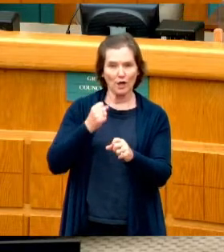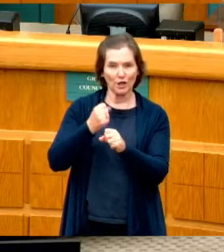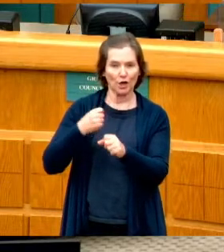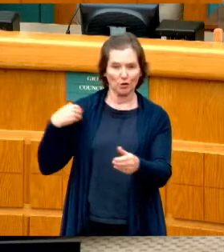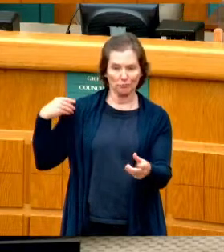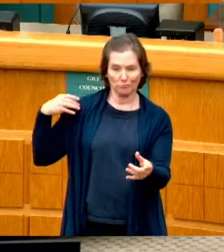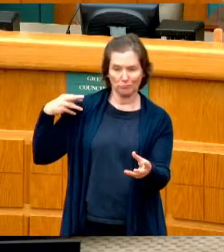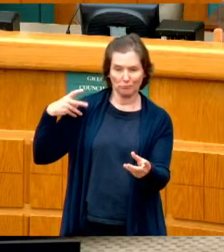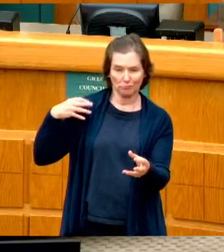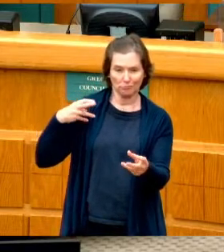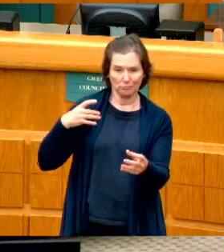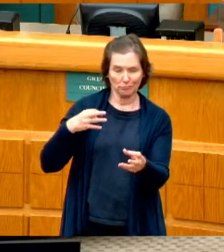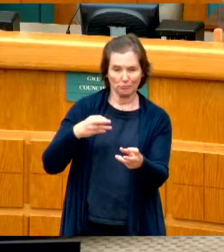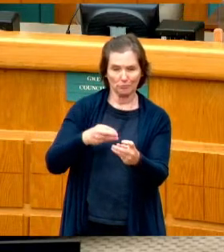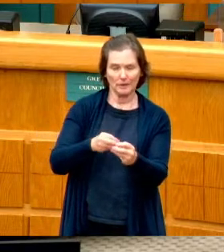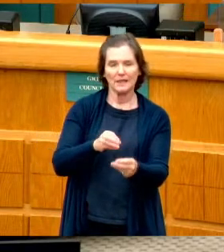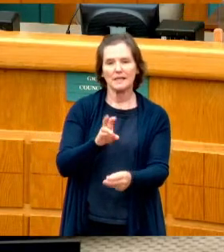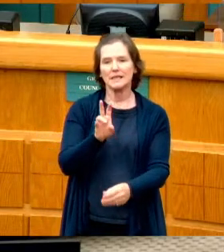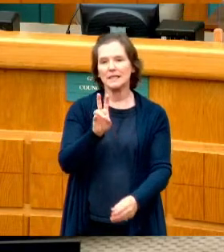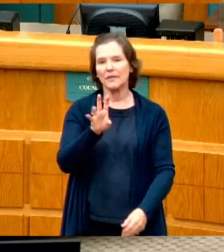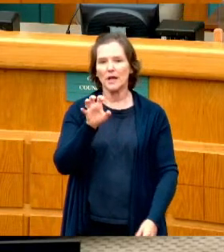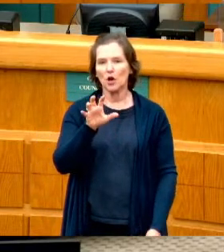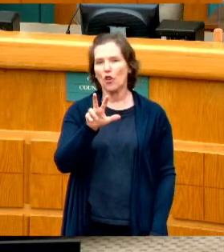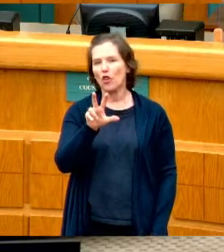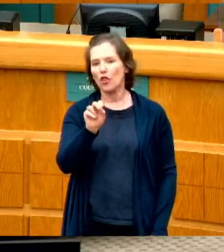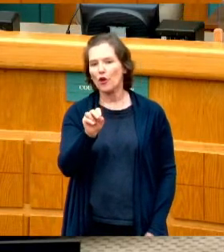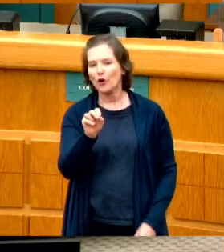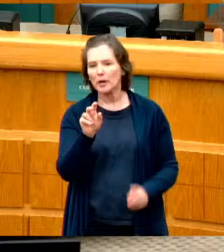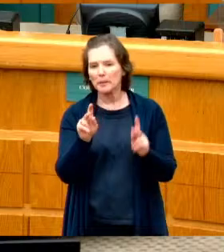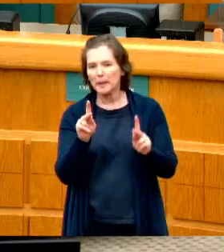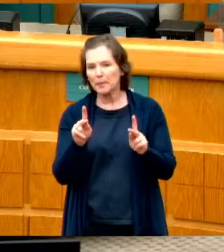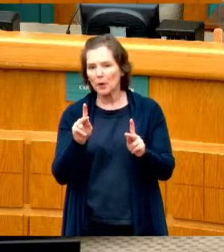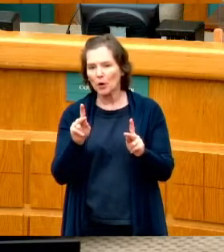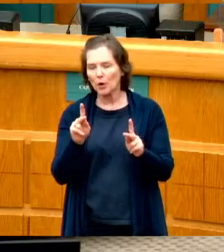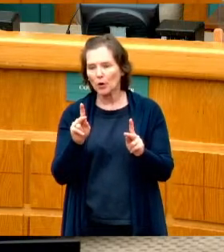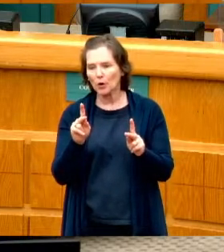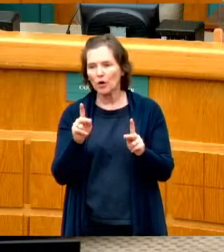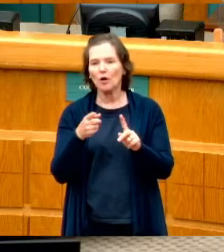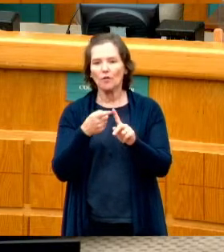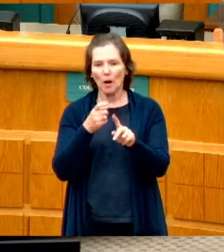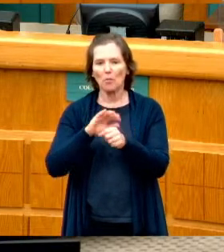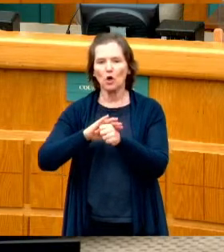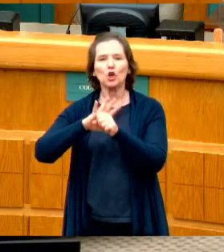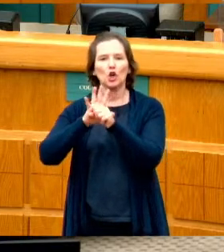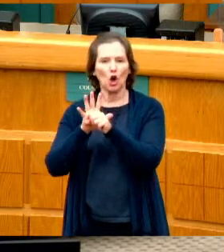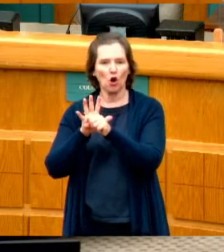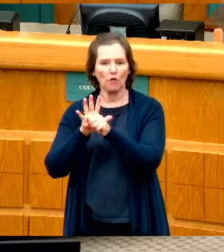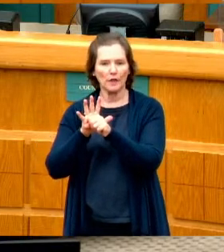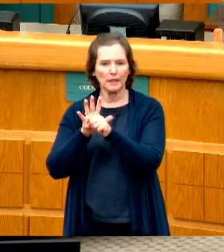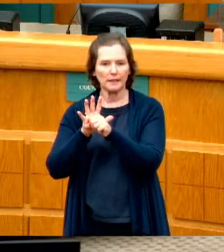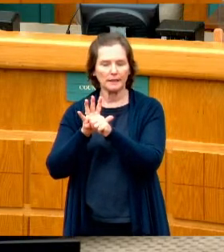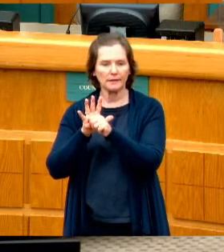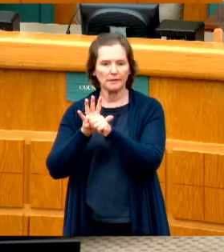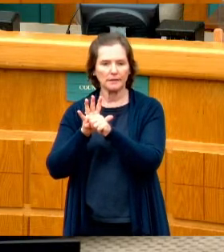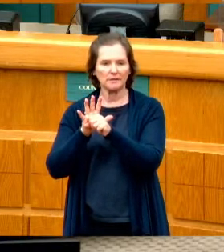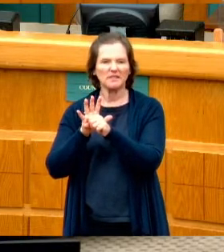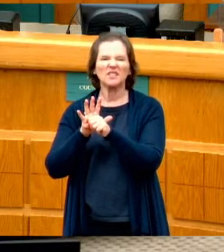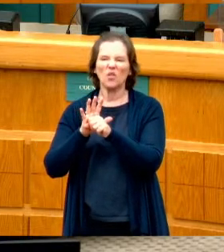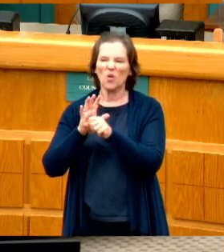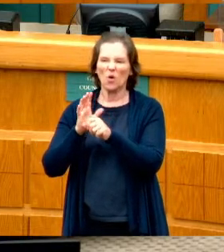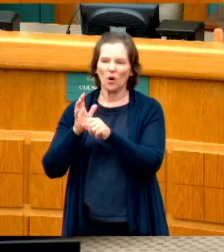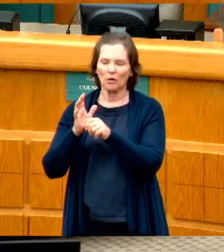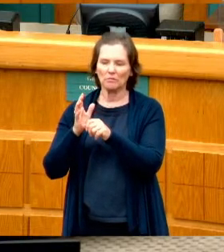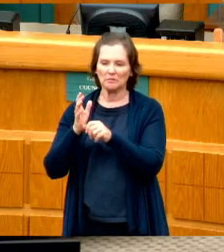increase. 730 people in Nueces County have died from COVID-19 or related to